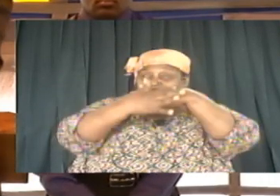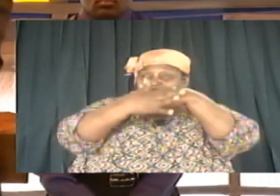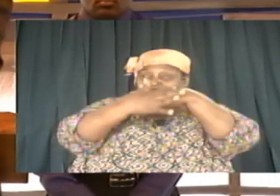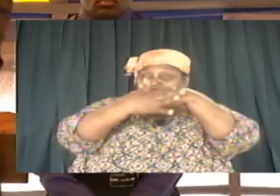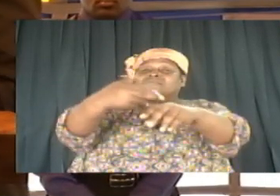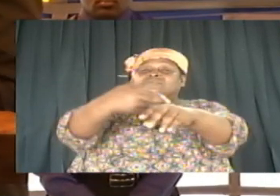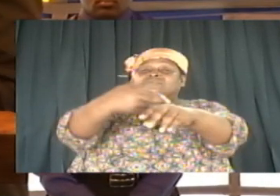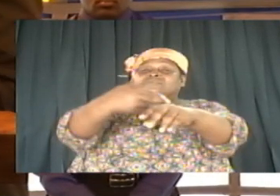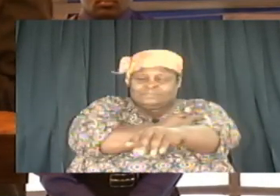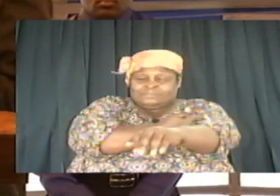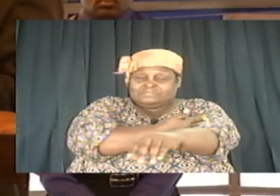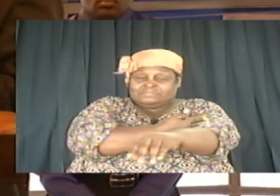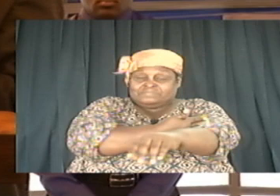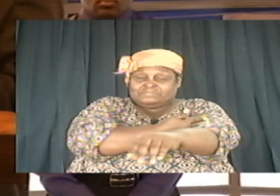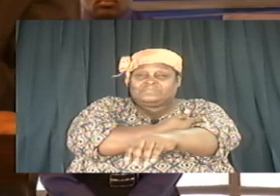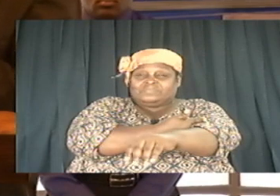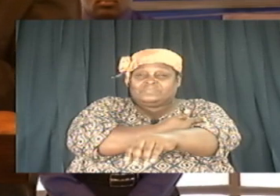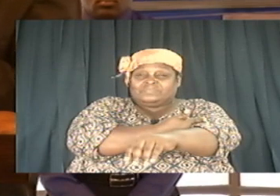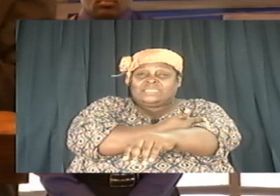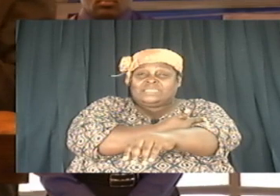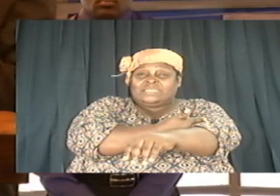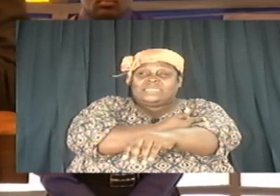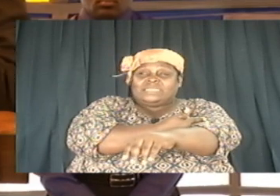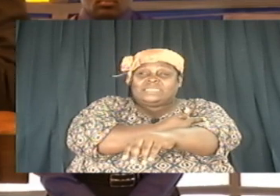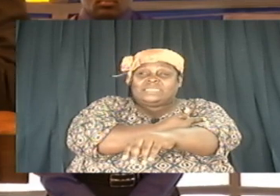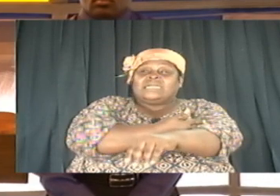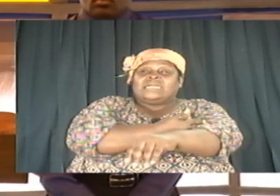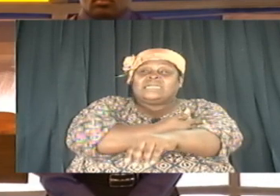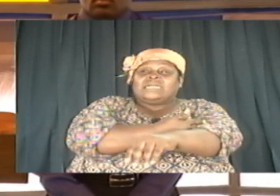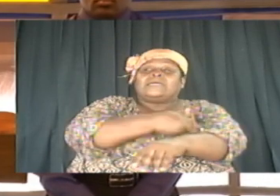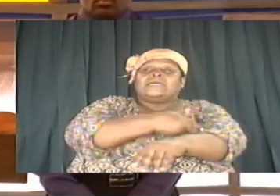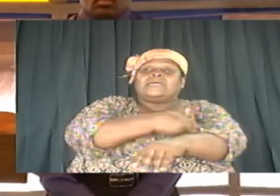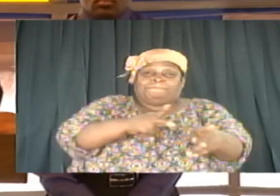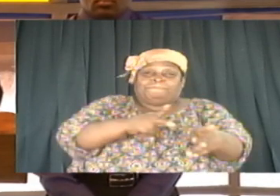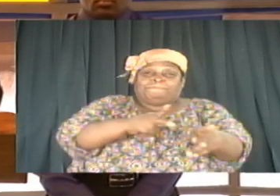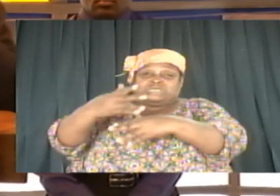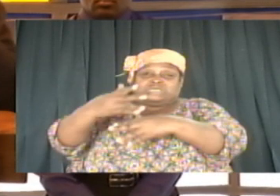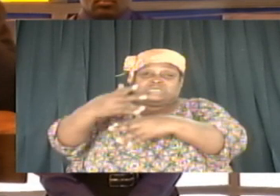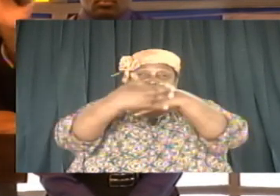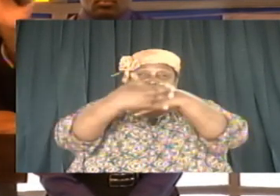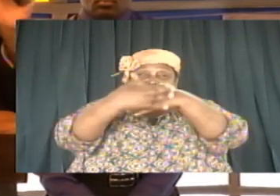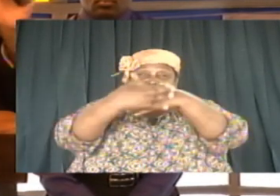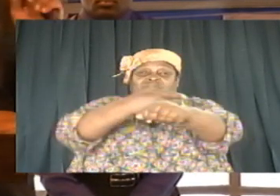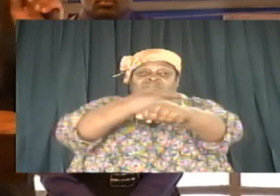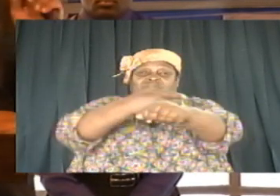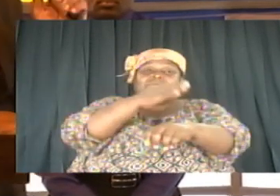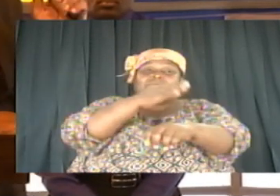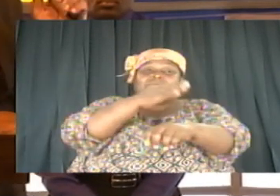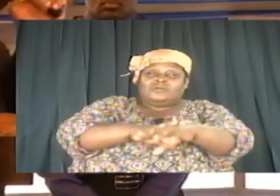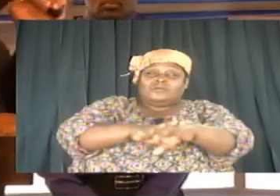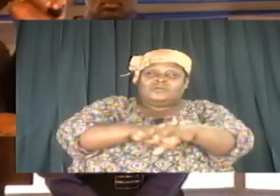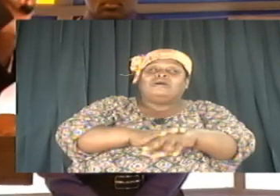lamb, and that they were to apply the blood on the lintel and the doorposts.